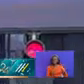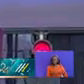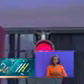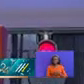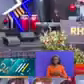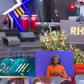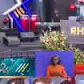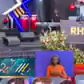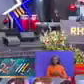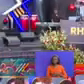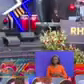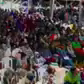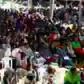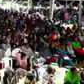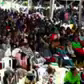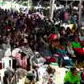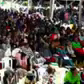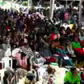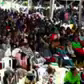implementation